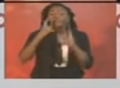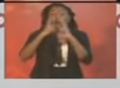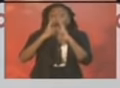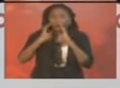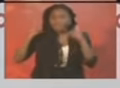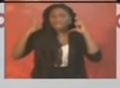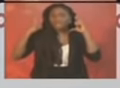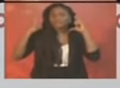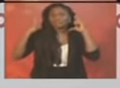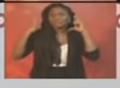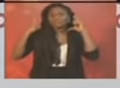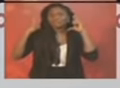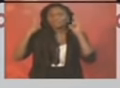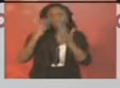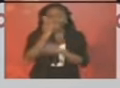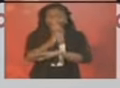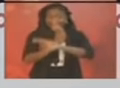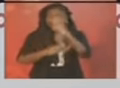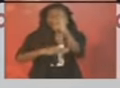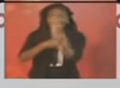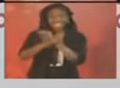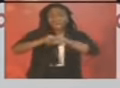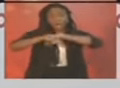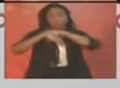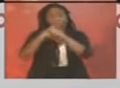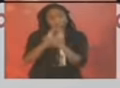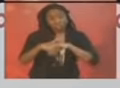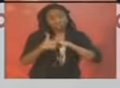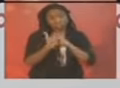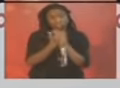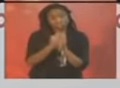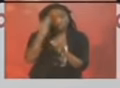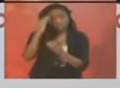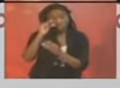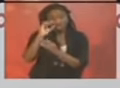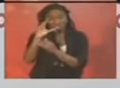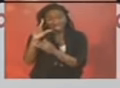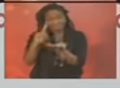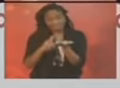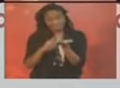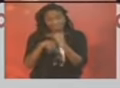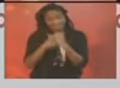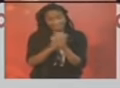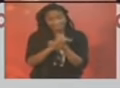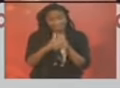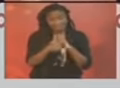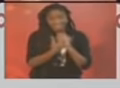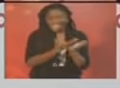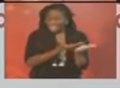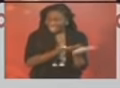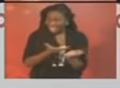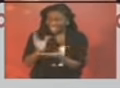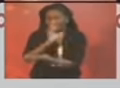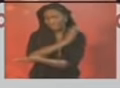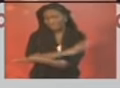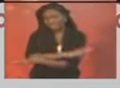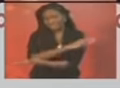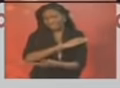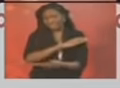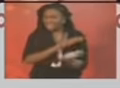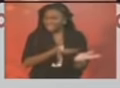chin. Wash your hands regularly. Sanitize often. Walk with your personal alcohol-based